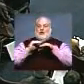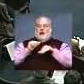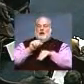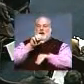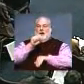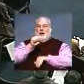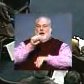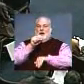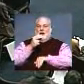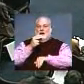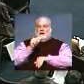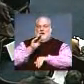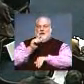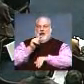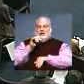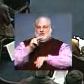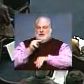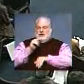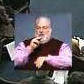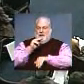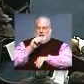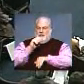Sebastian Montez.